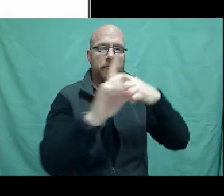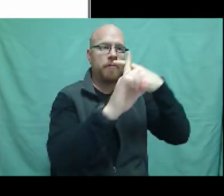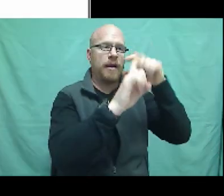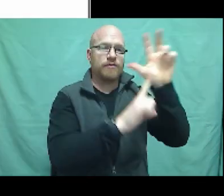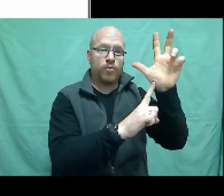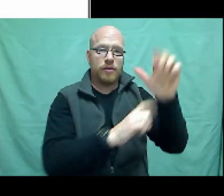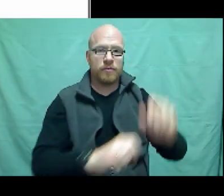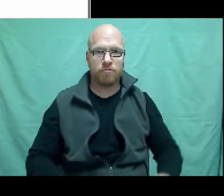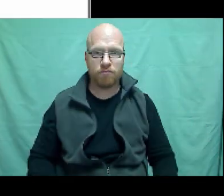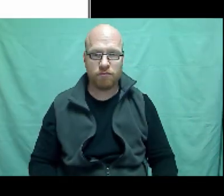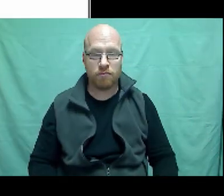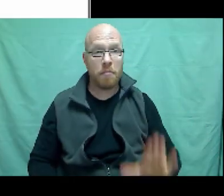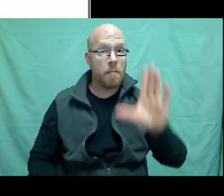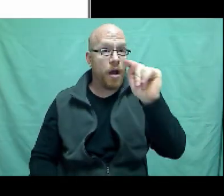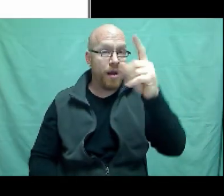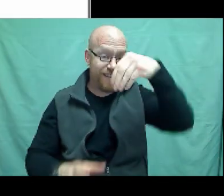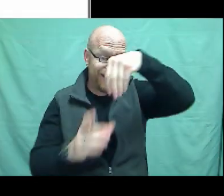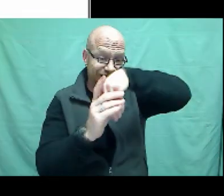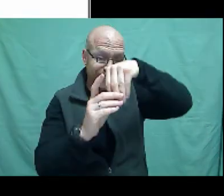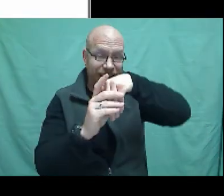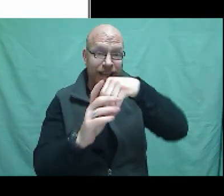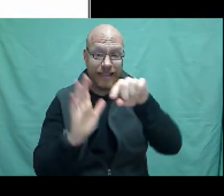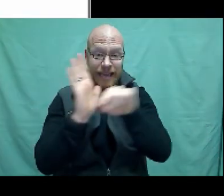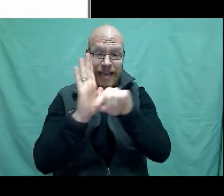the negatives in place.